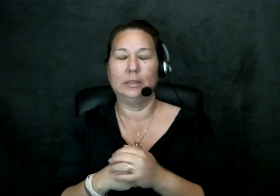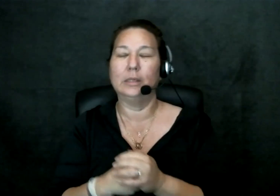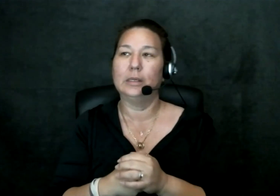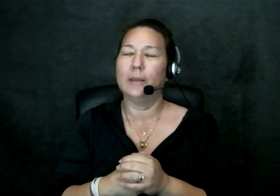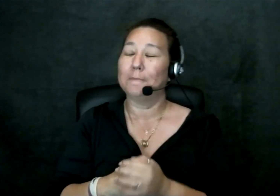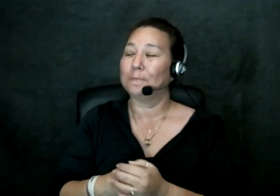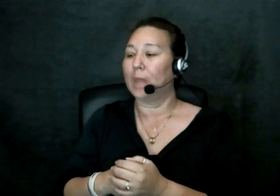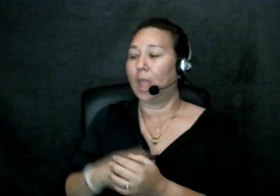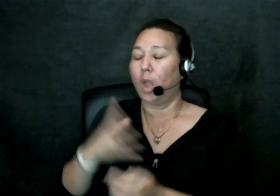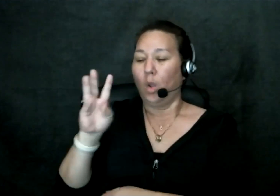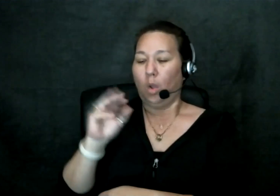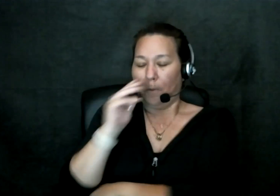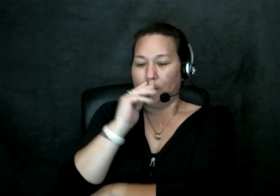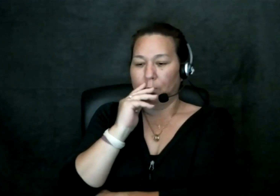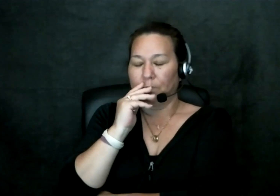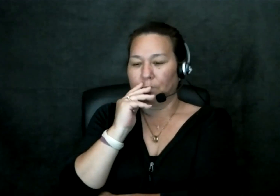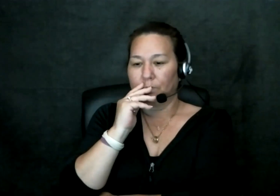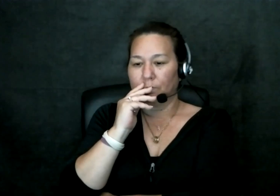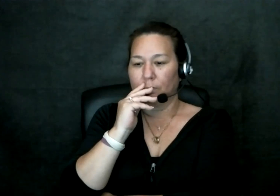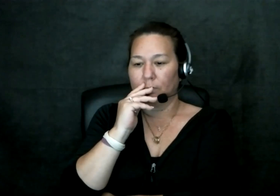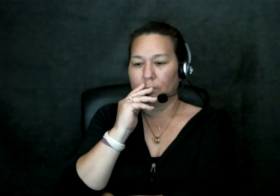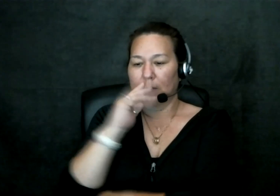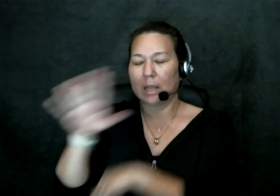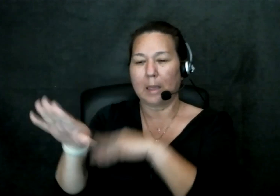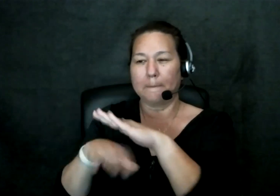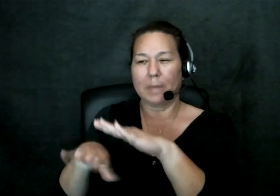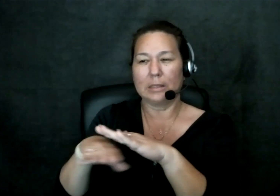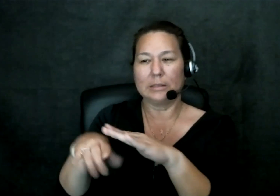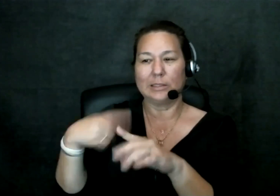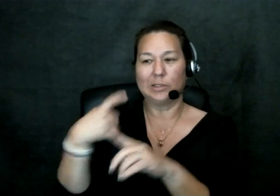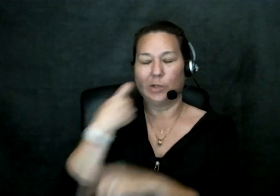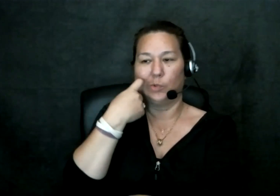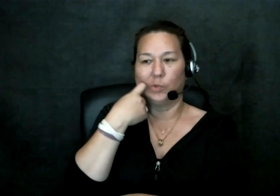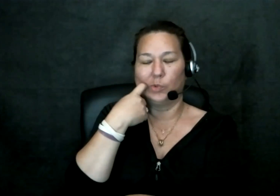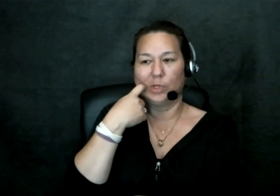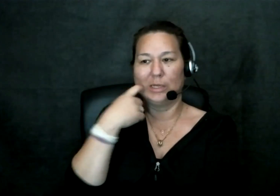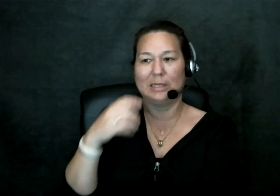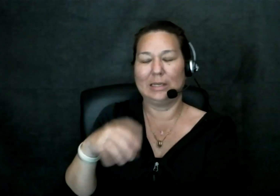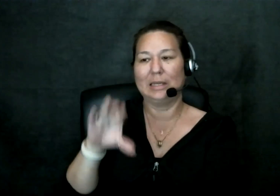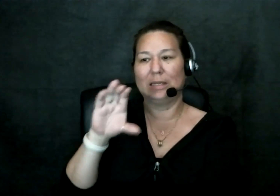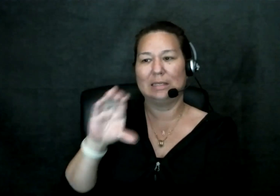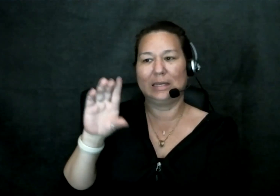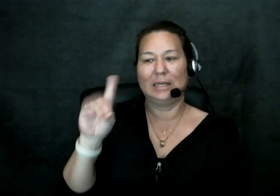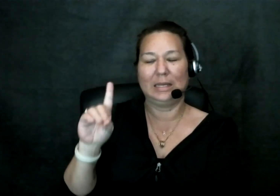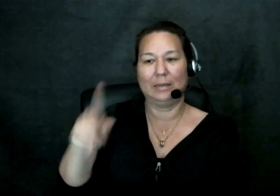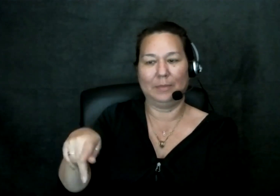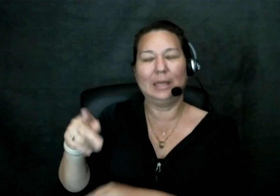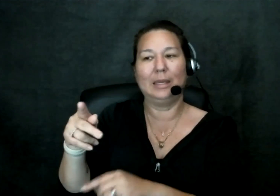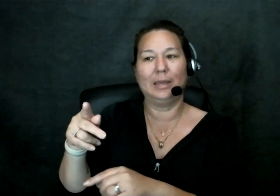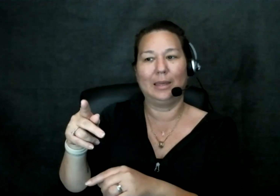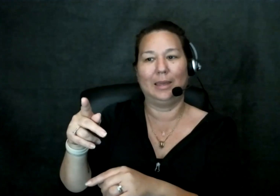According to the recent CDPH mask guidance, no, they would not need to wear masks